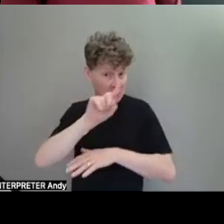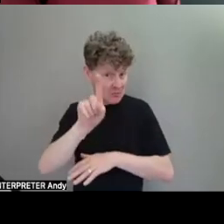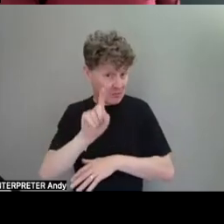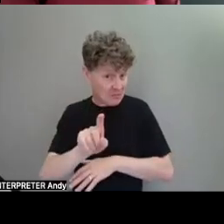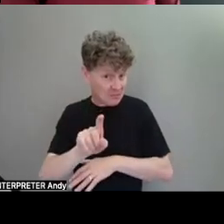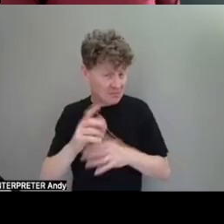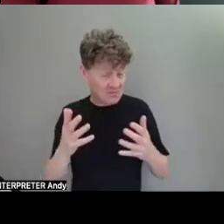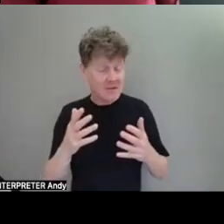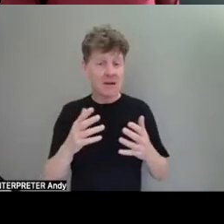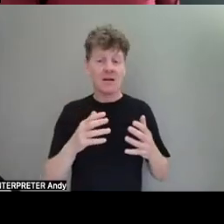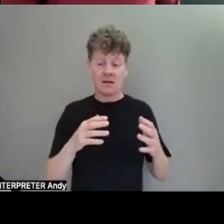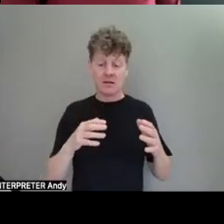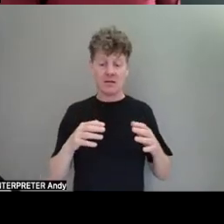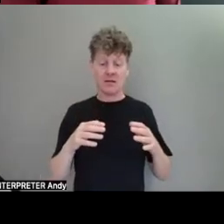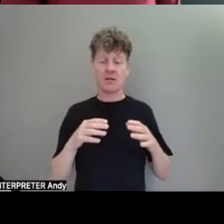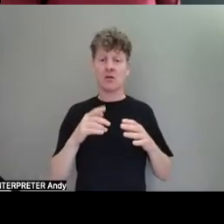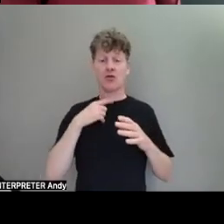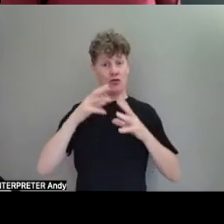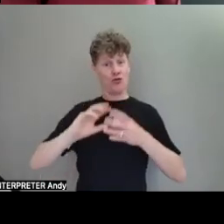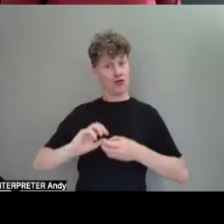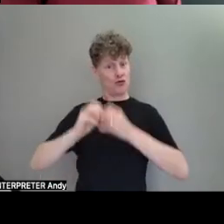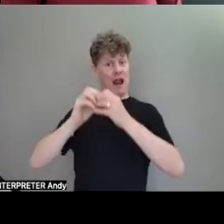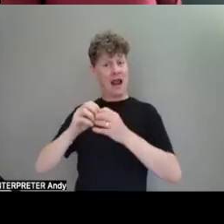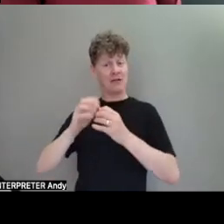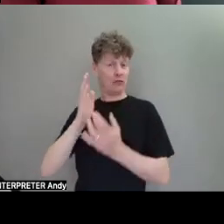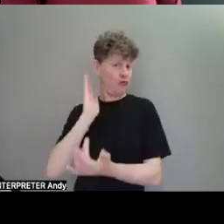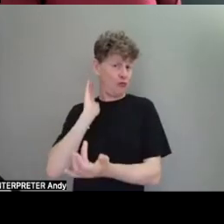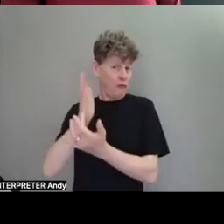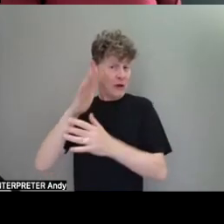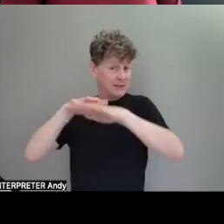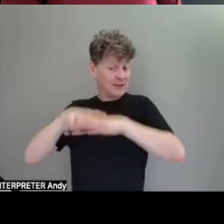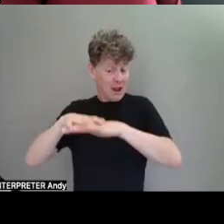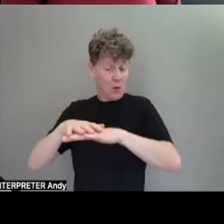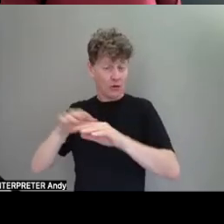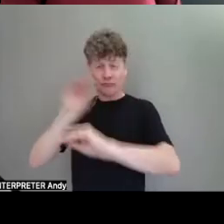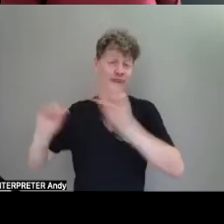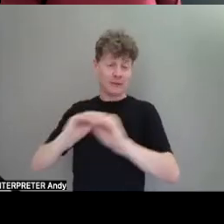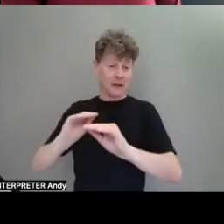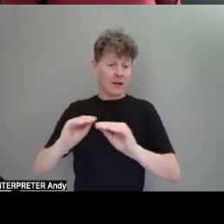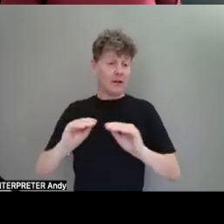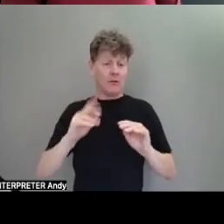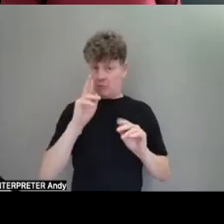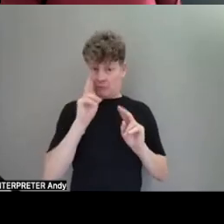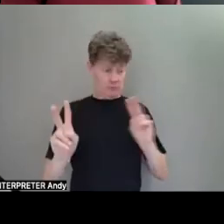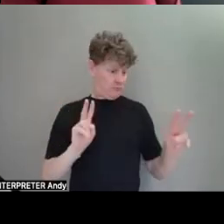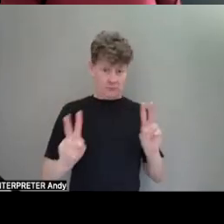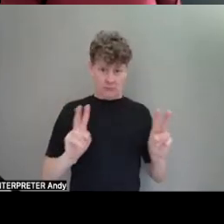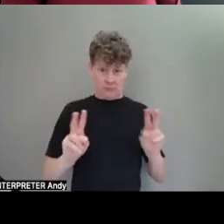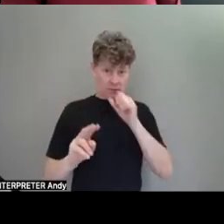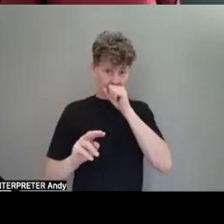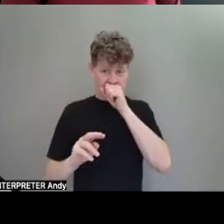we reshuffle the networks to create a random networks, we do see that actually the clustering